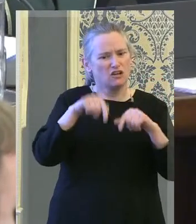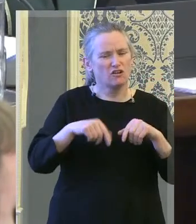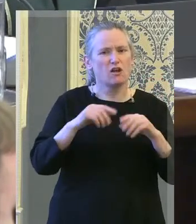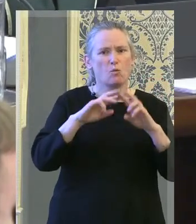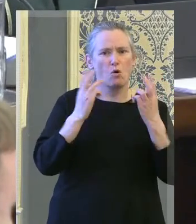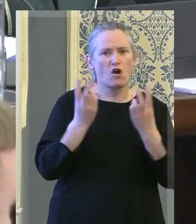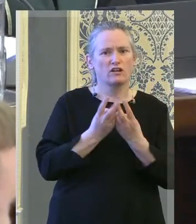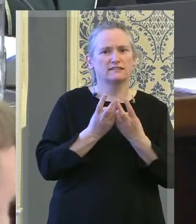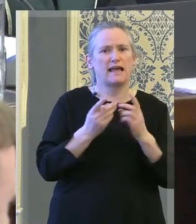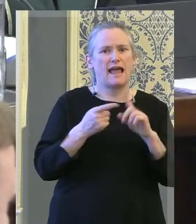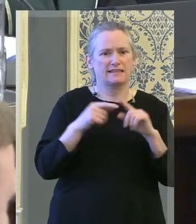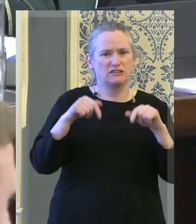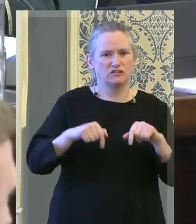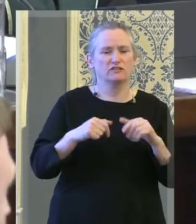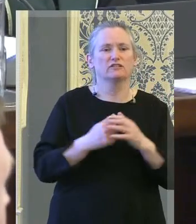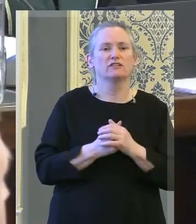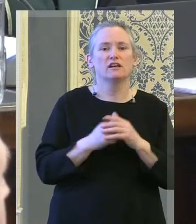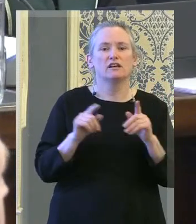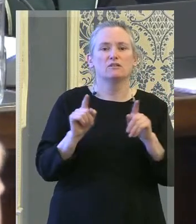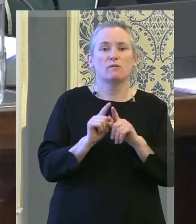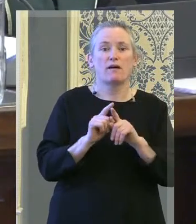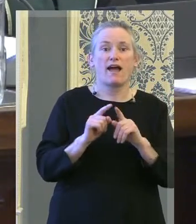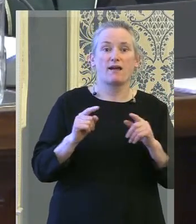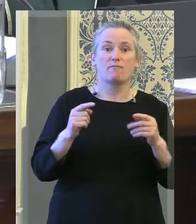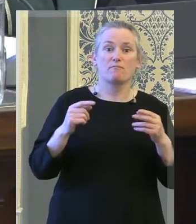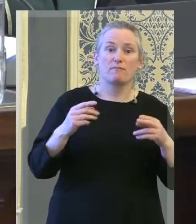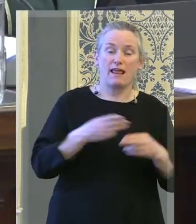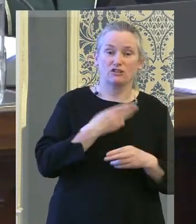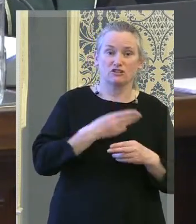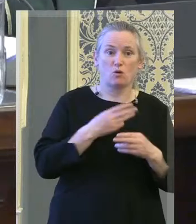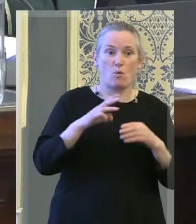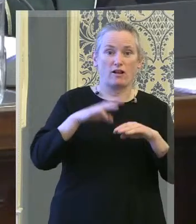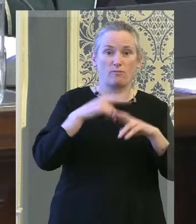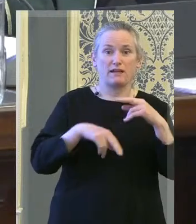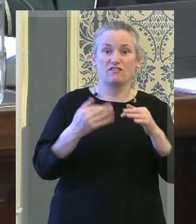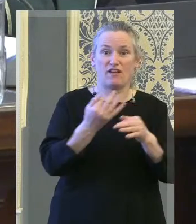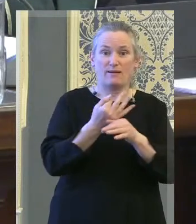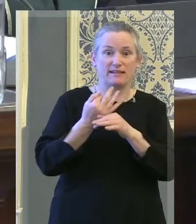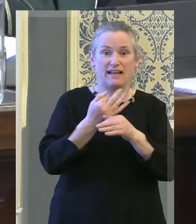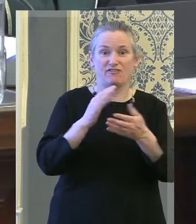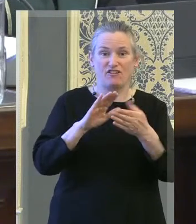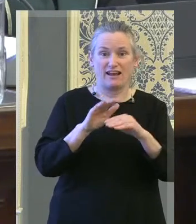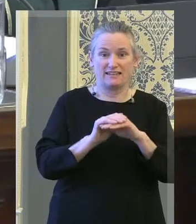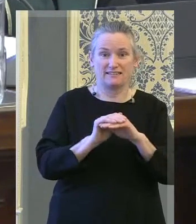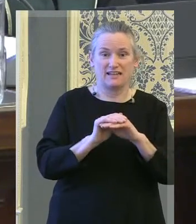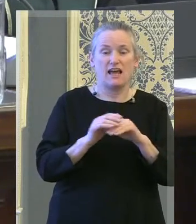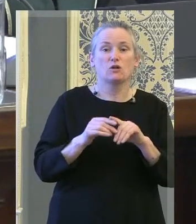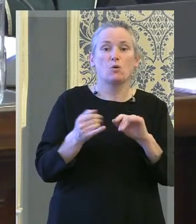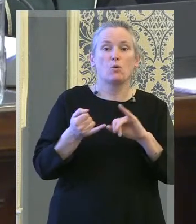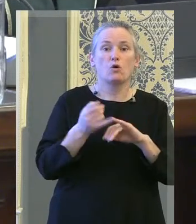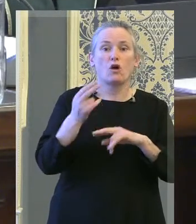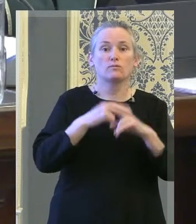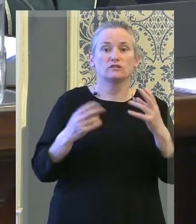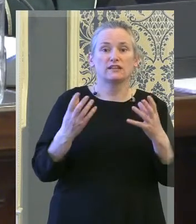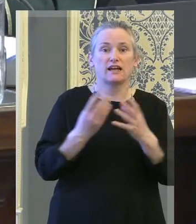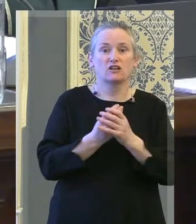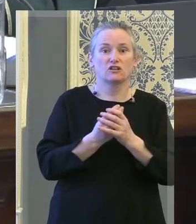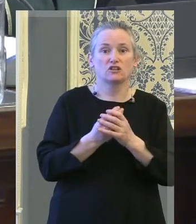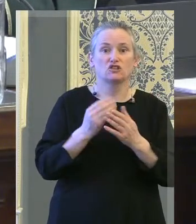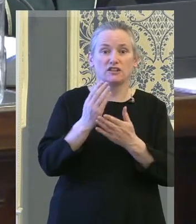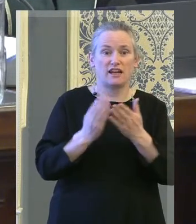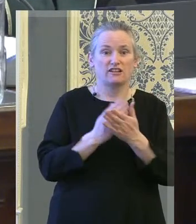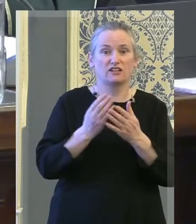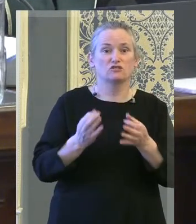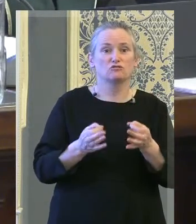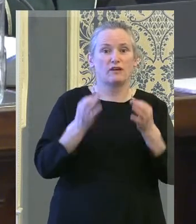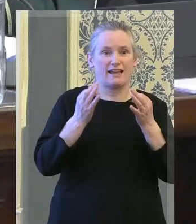worldwide. It is also my pleasure to welcome his family and friends, and all those who come together to share in this